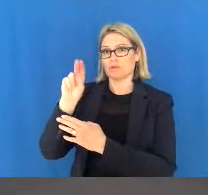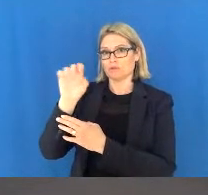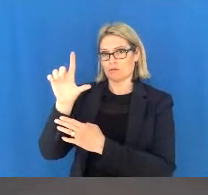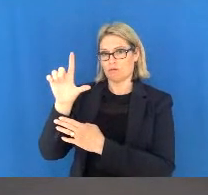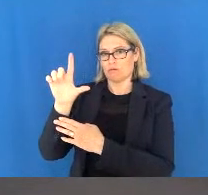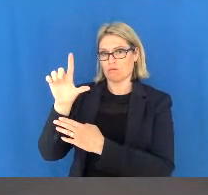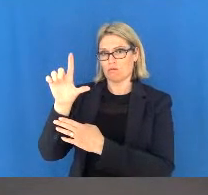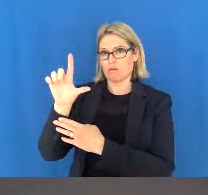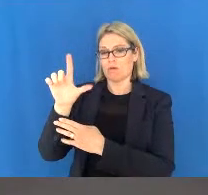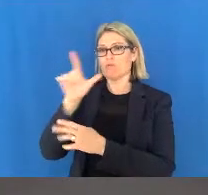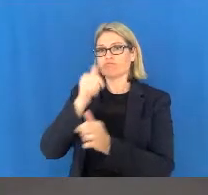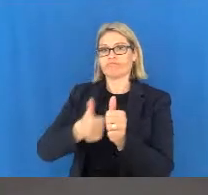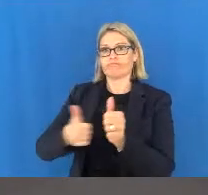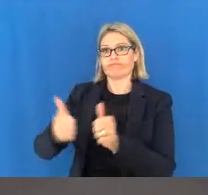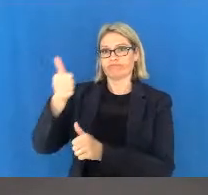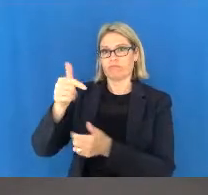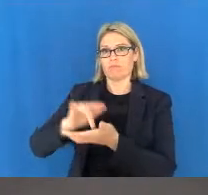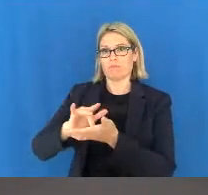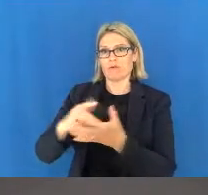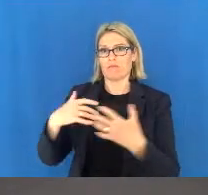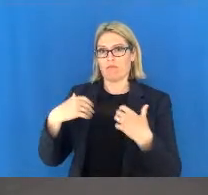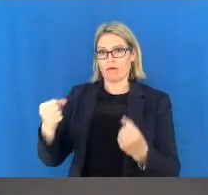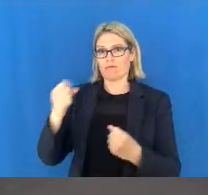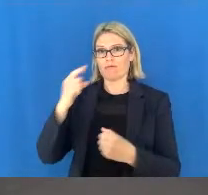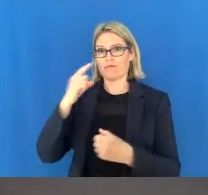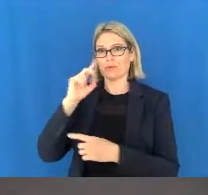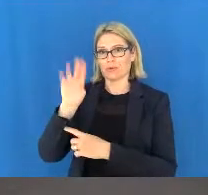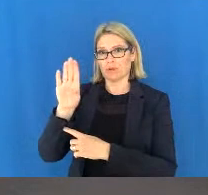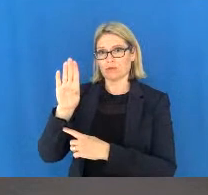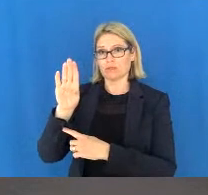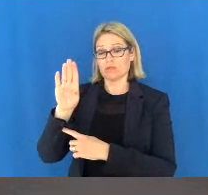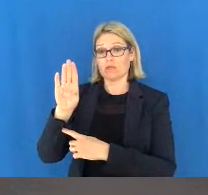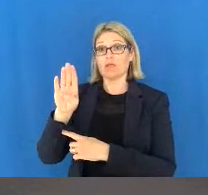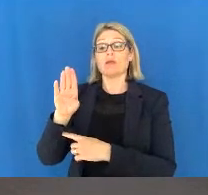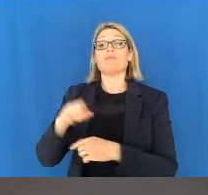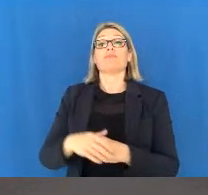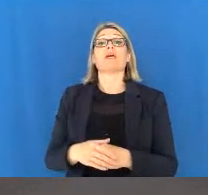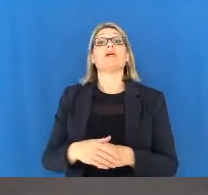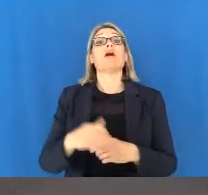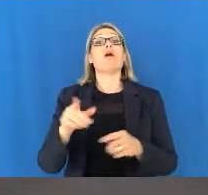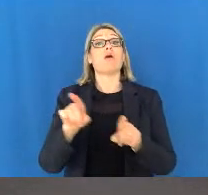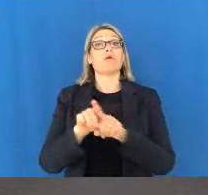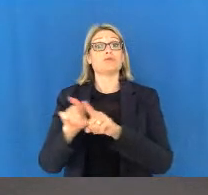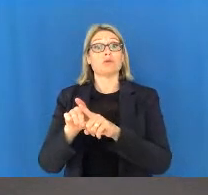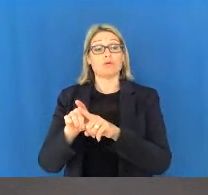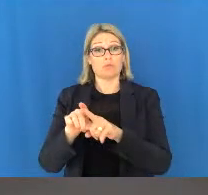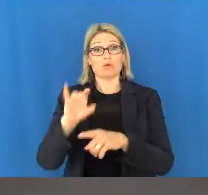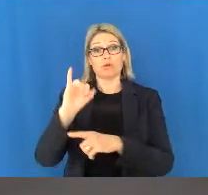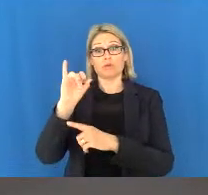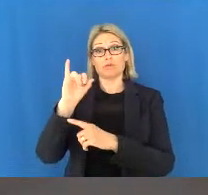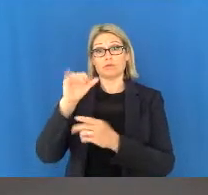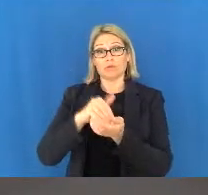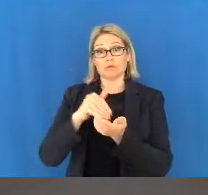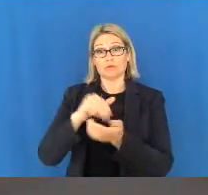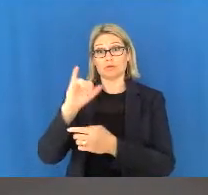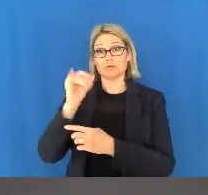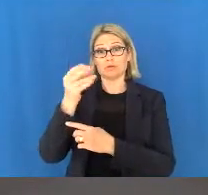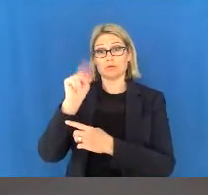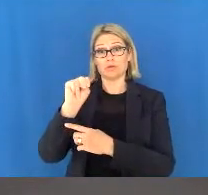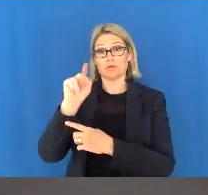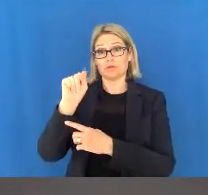the Chief Medical Officer of Health of New Brunswick, and our friend in Edmundston, Dr. John Tobin, the Department